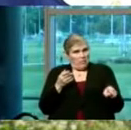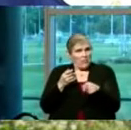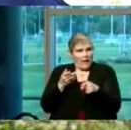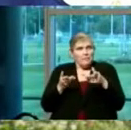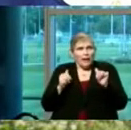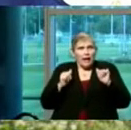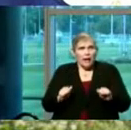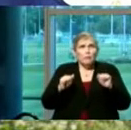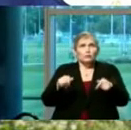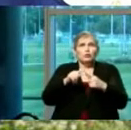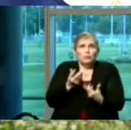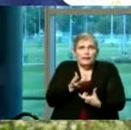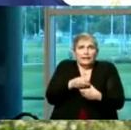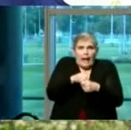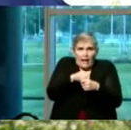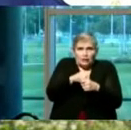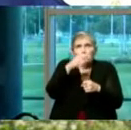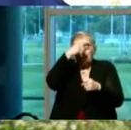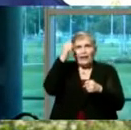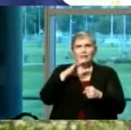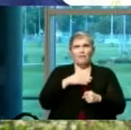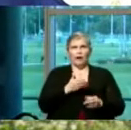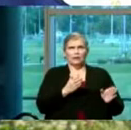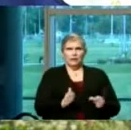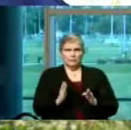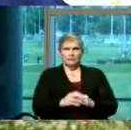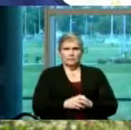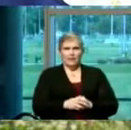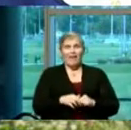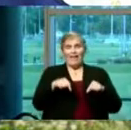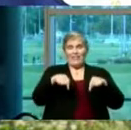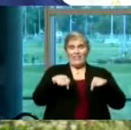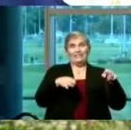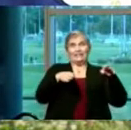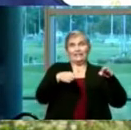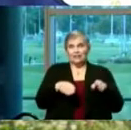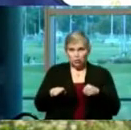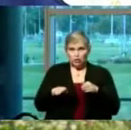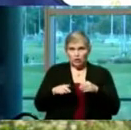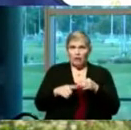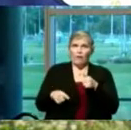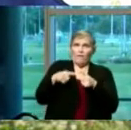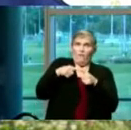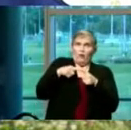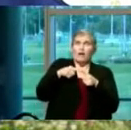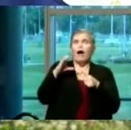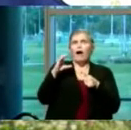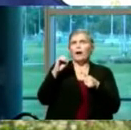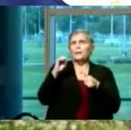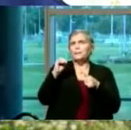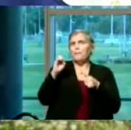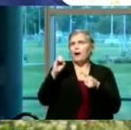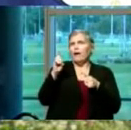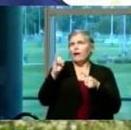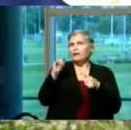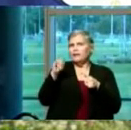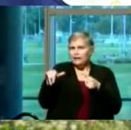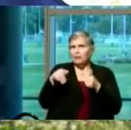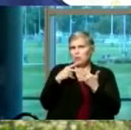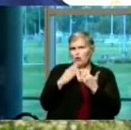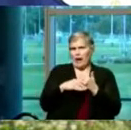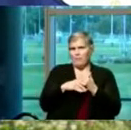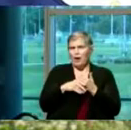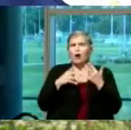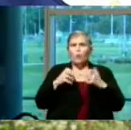of this program. This initiative is first and foremost a commodity program, one that seeks